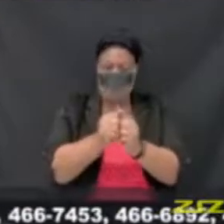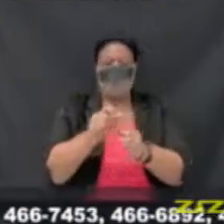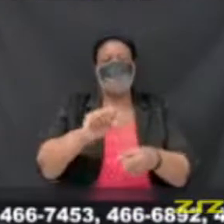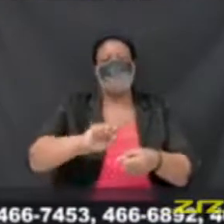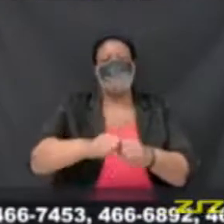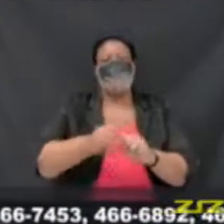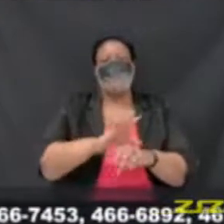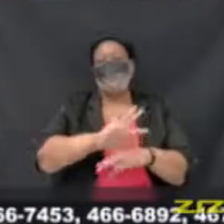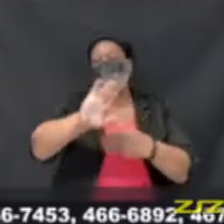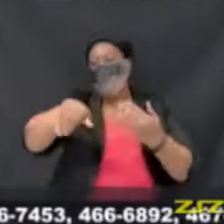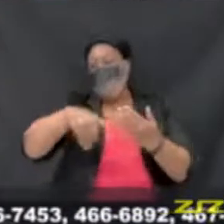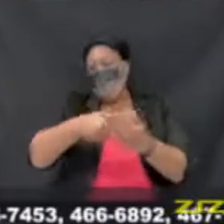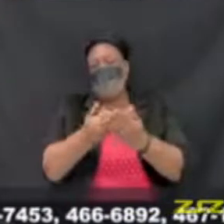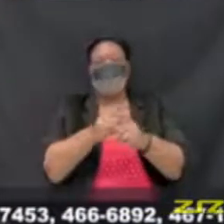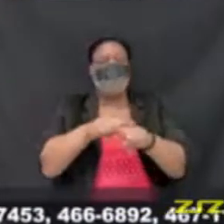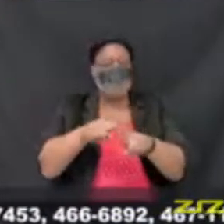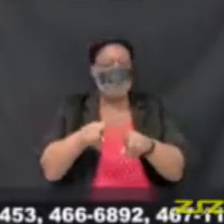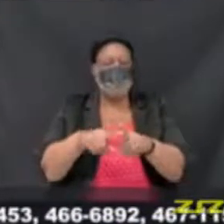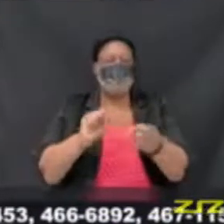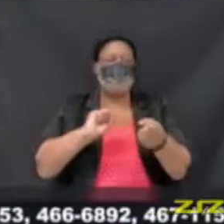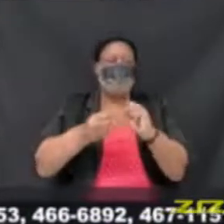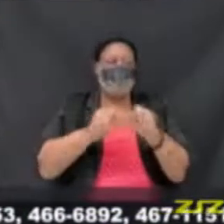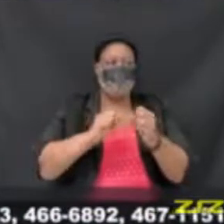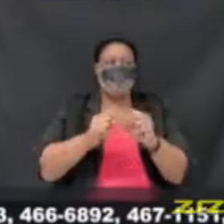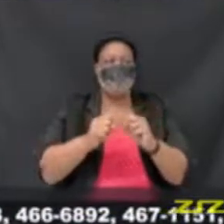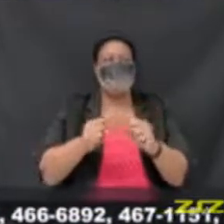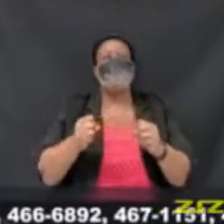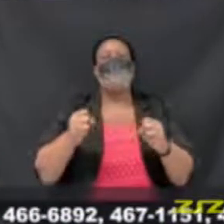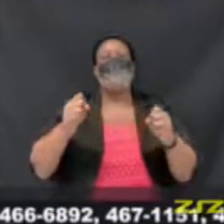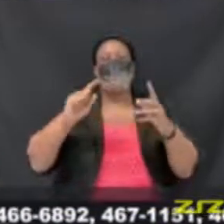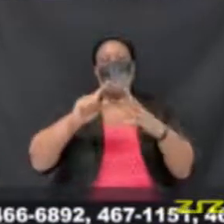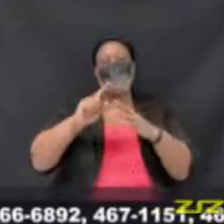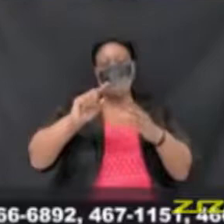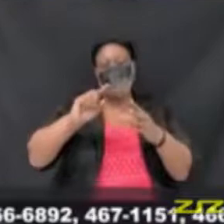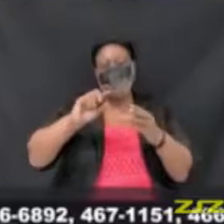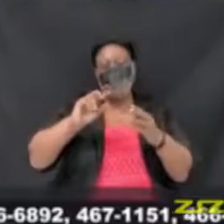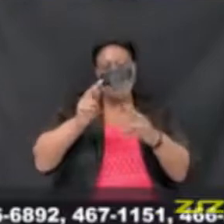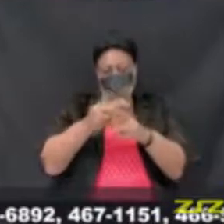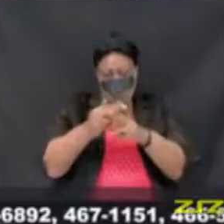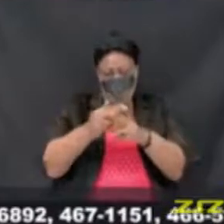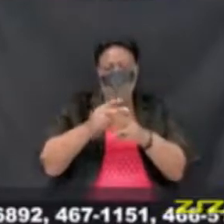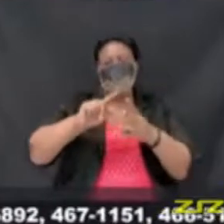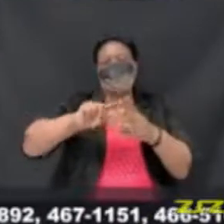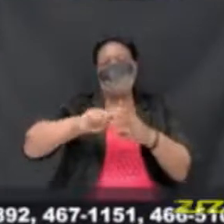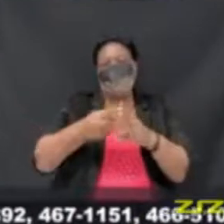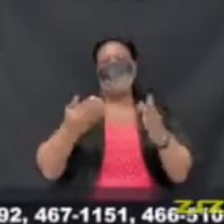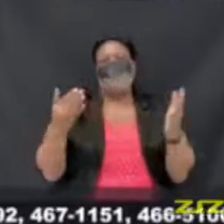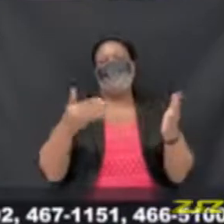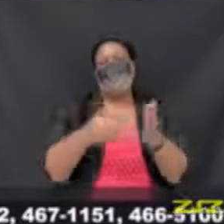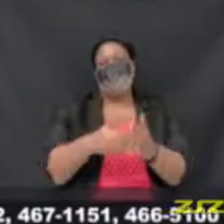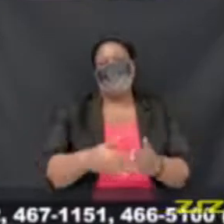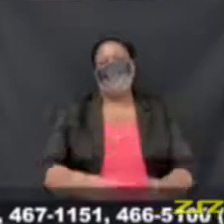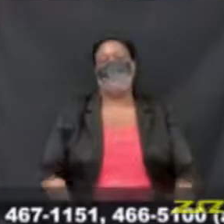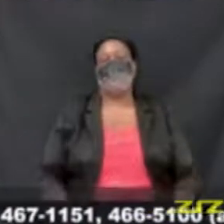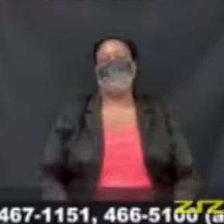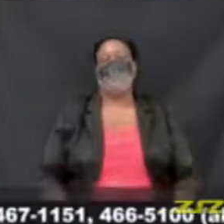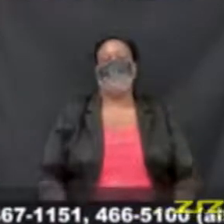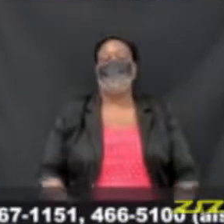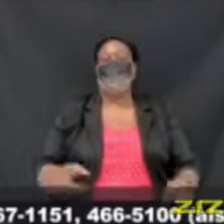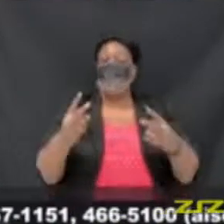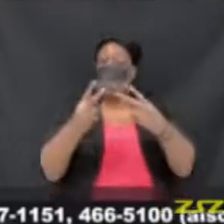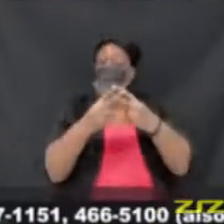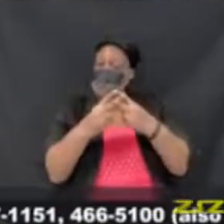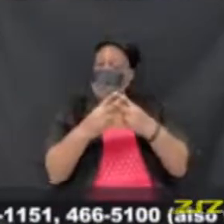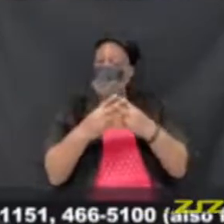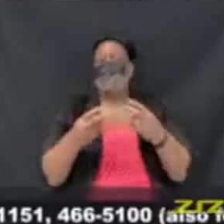plan, policies, and procedures to be able to resume sport in a very safe and practical manner. And again, I want to